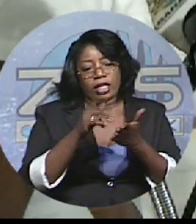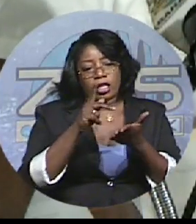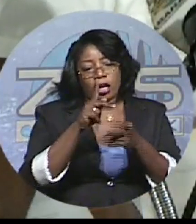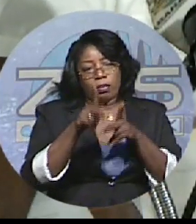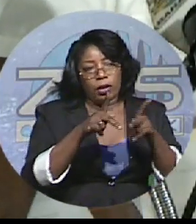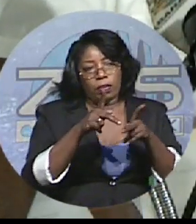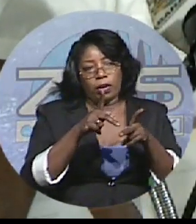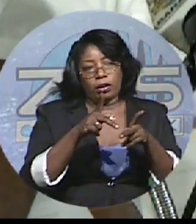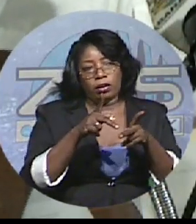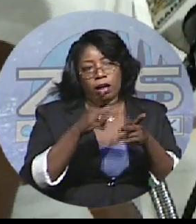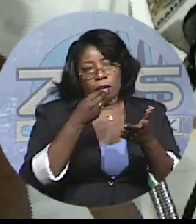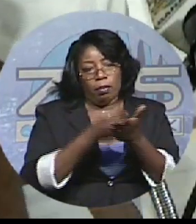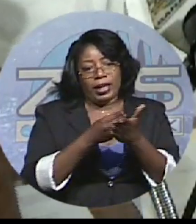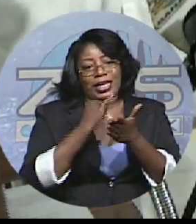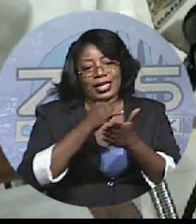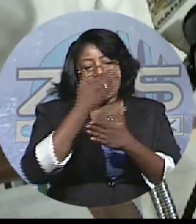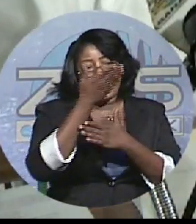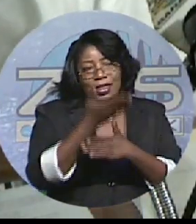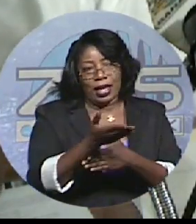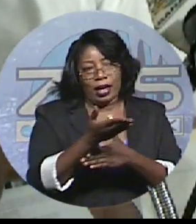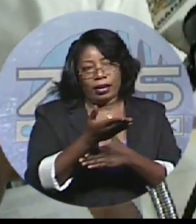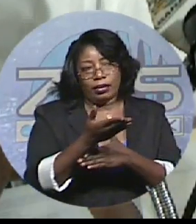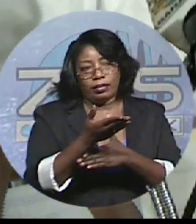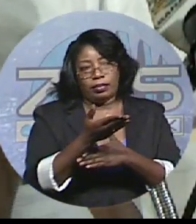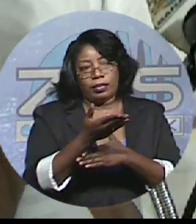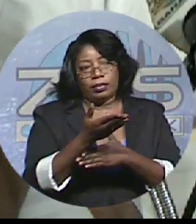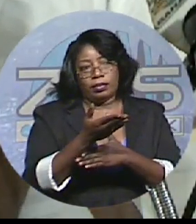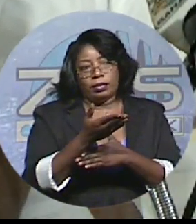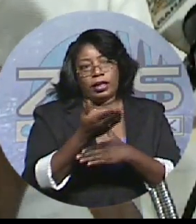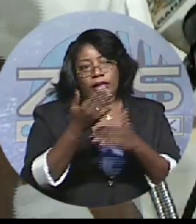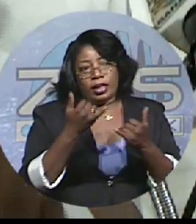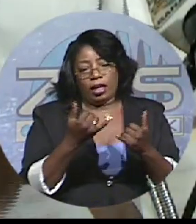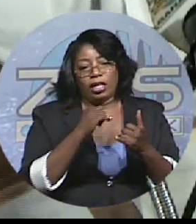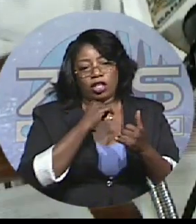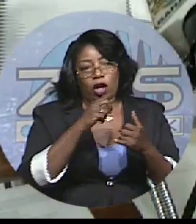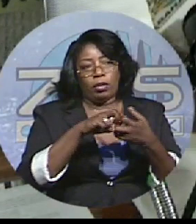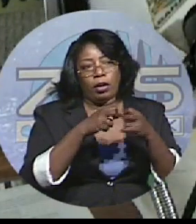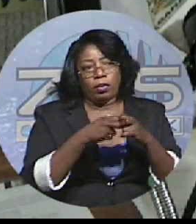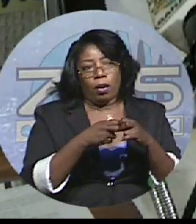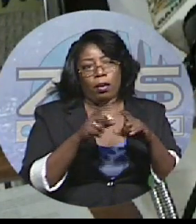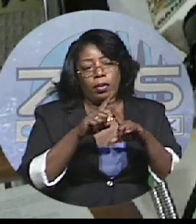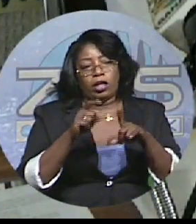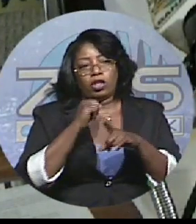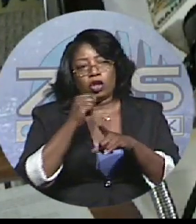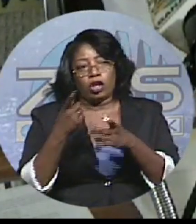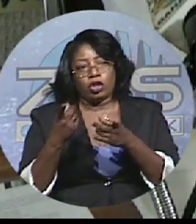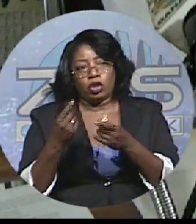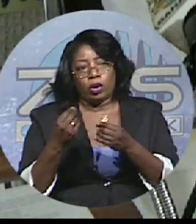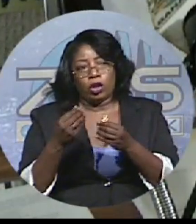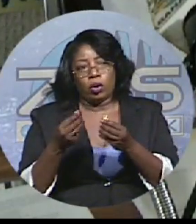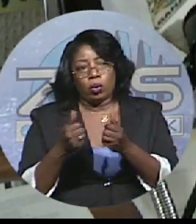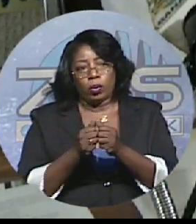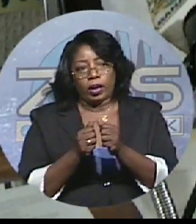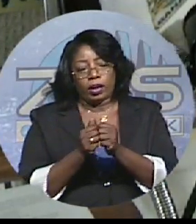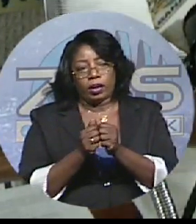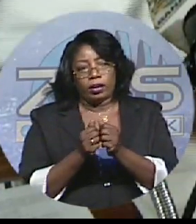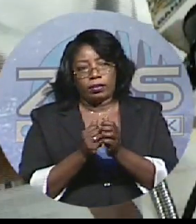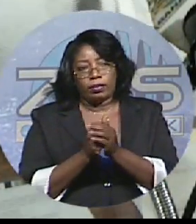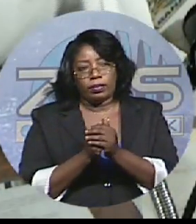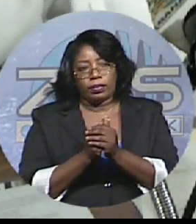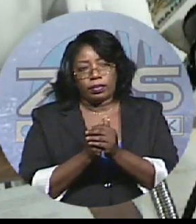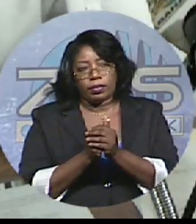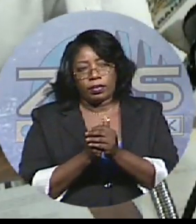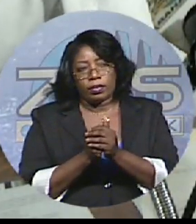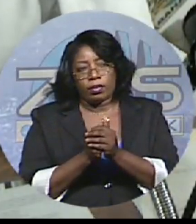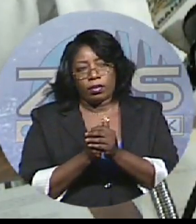are put there. All right, that should not even become an issue. My point is, it is being done with the allowance given to them. It's being done